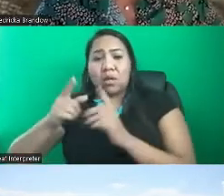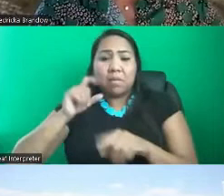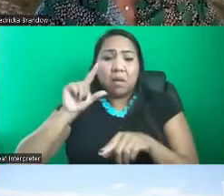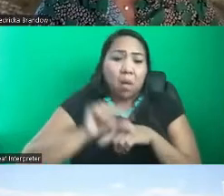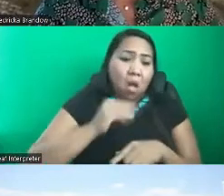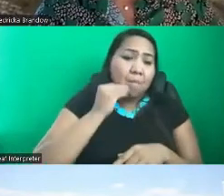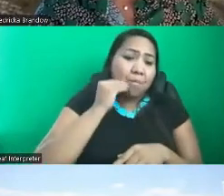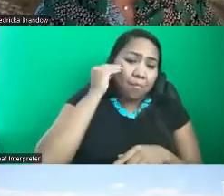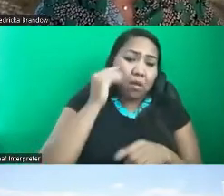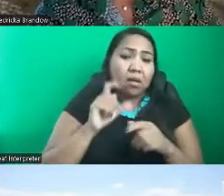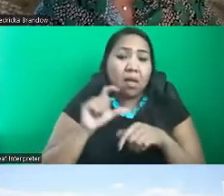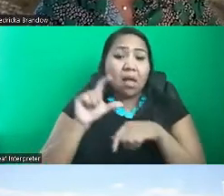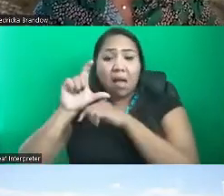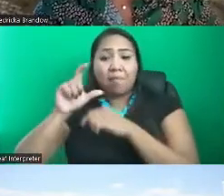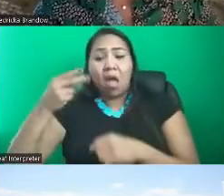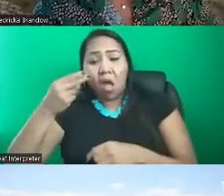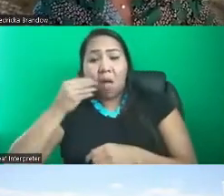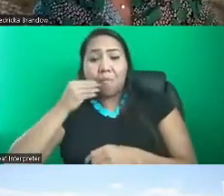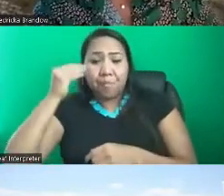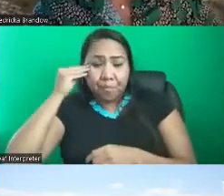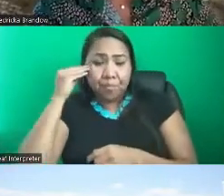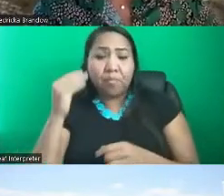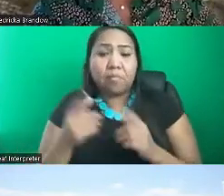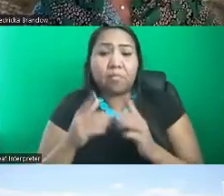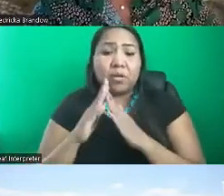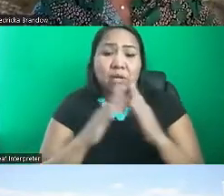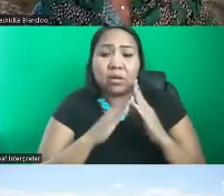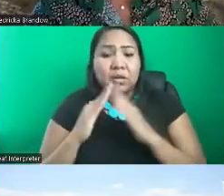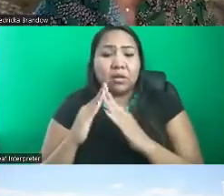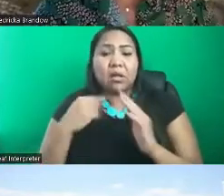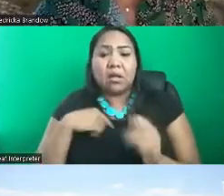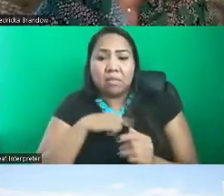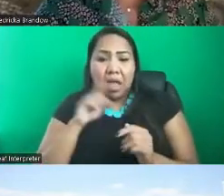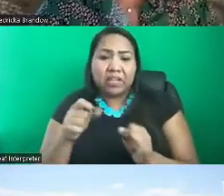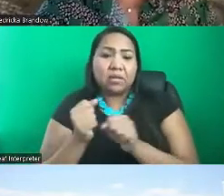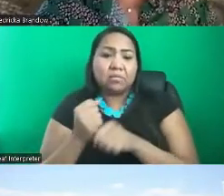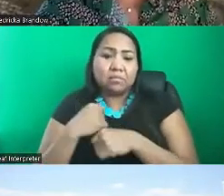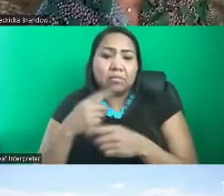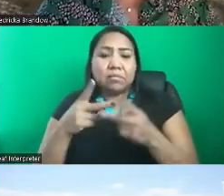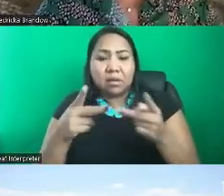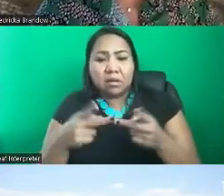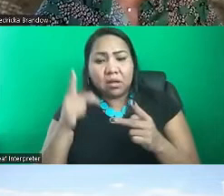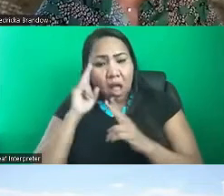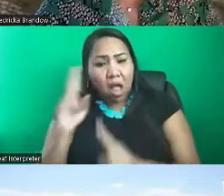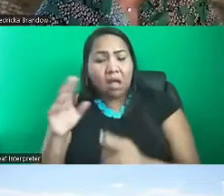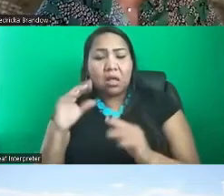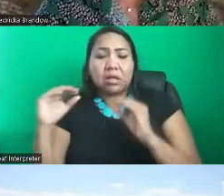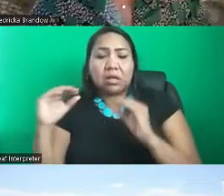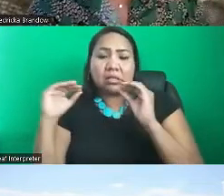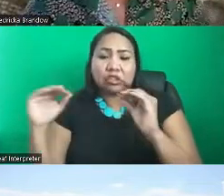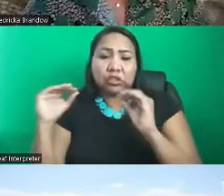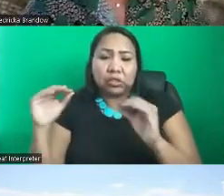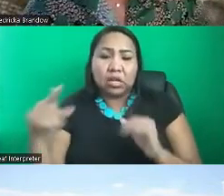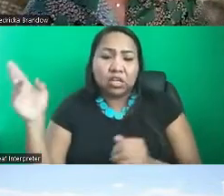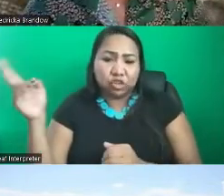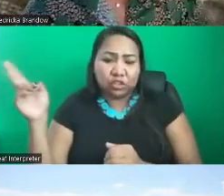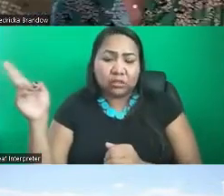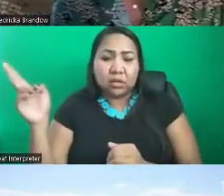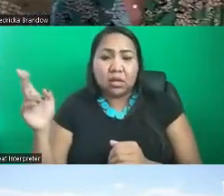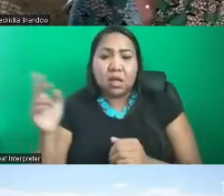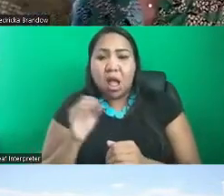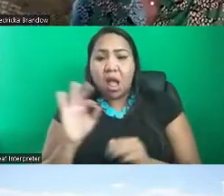home communities, we must create this space to honor and teach the histories of our communities, providing